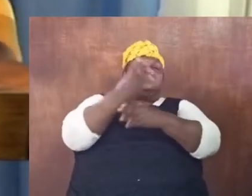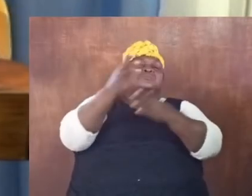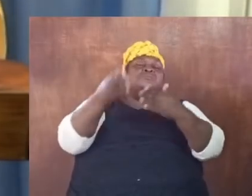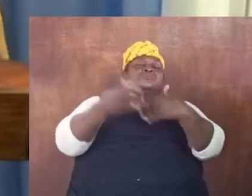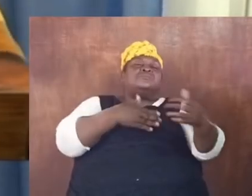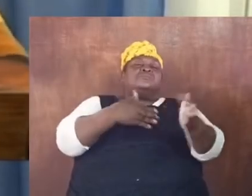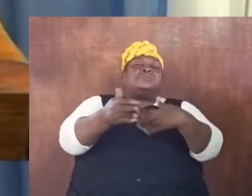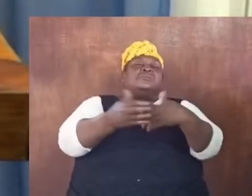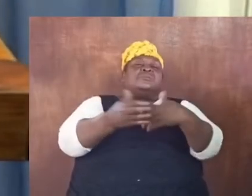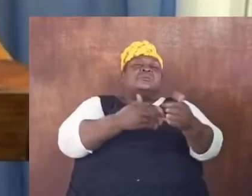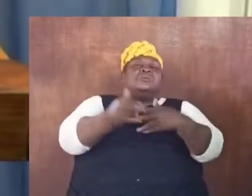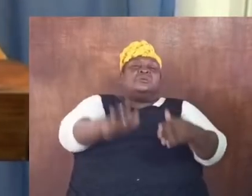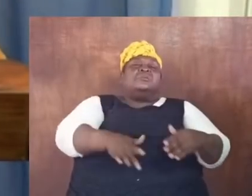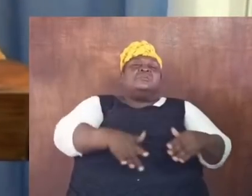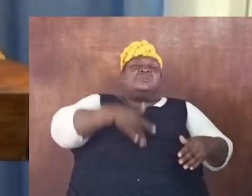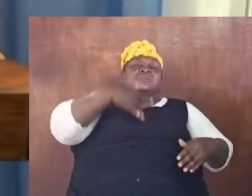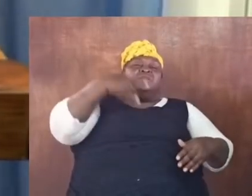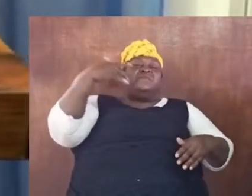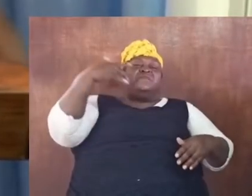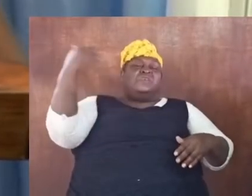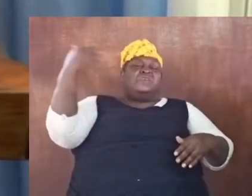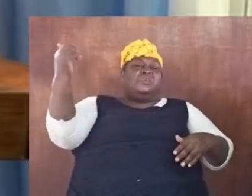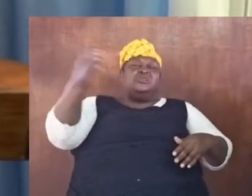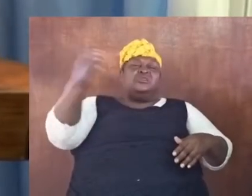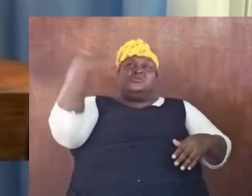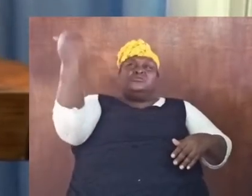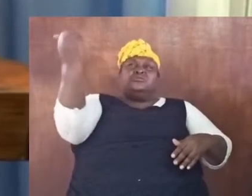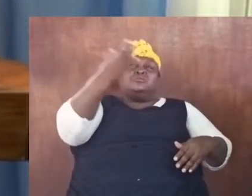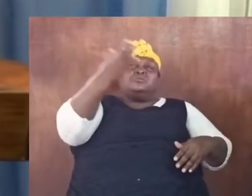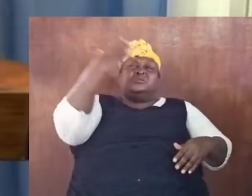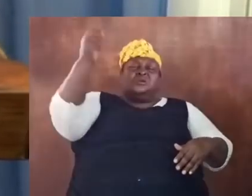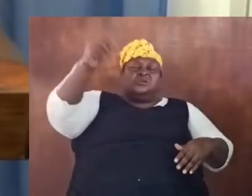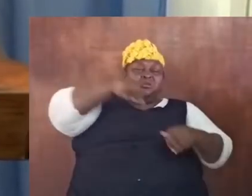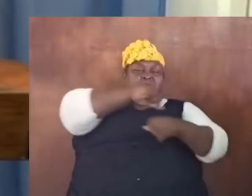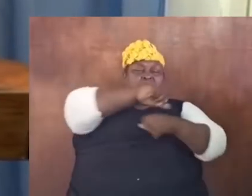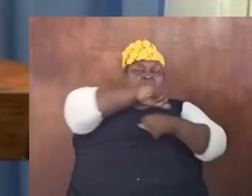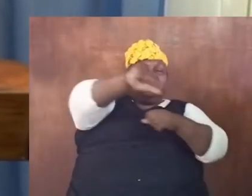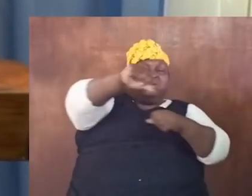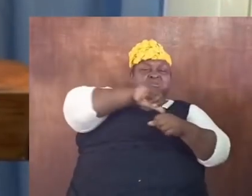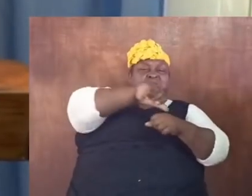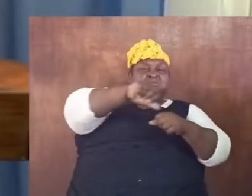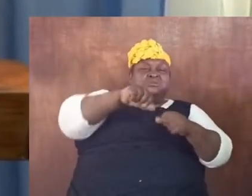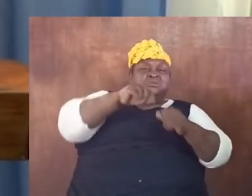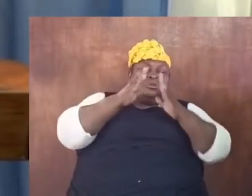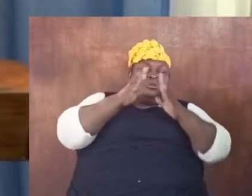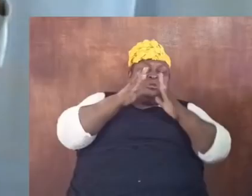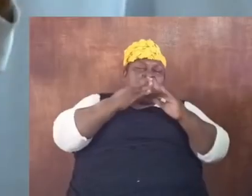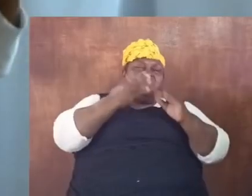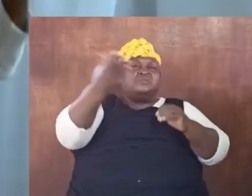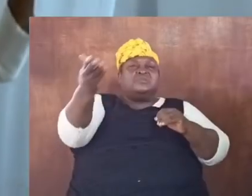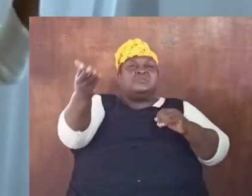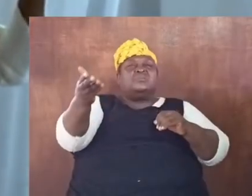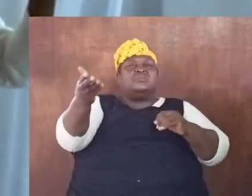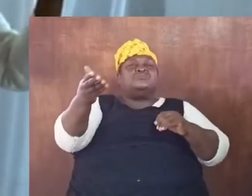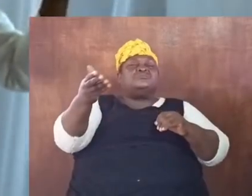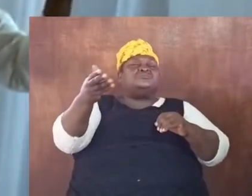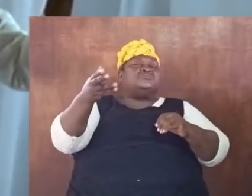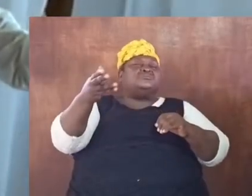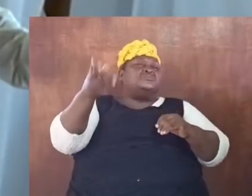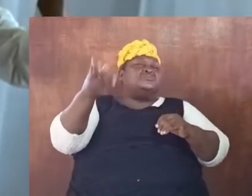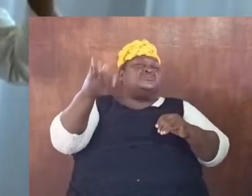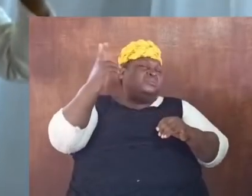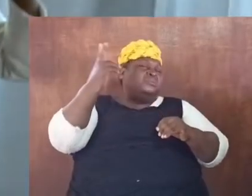will feel your Shekinah glory. Mighty God, we pray, oh God, for those who will hear by the sounding of our